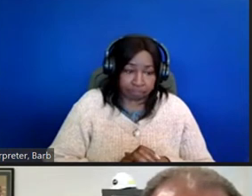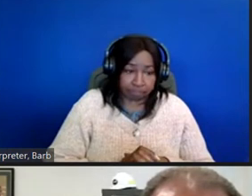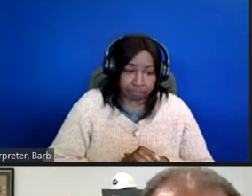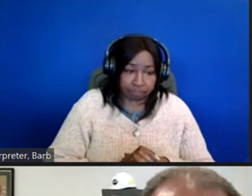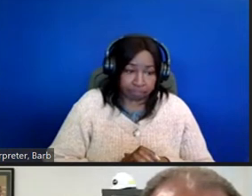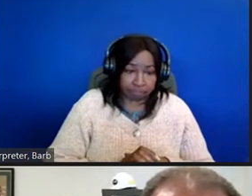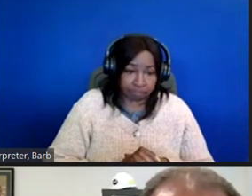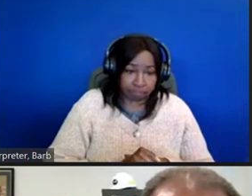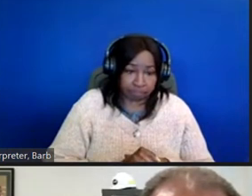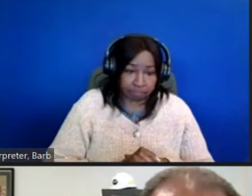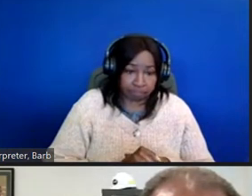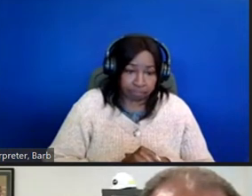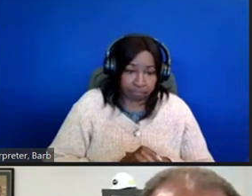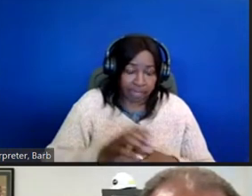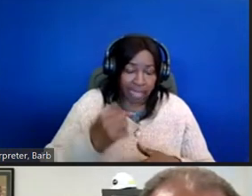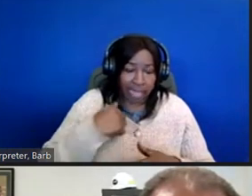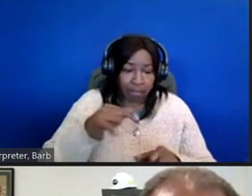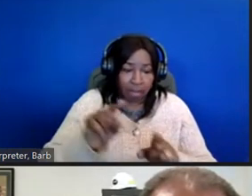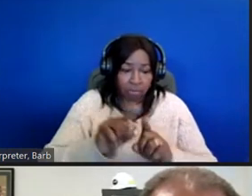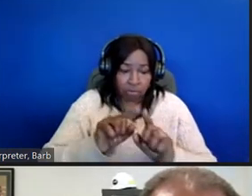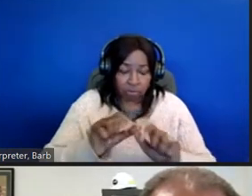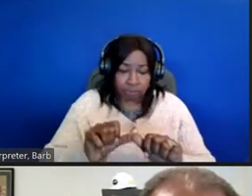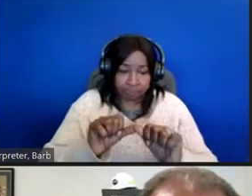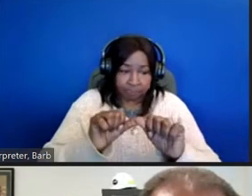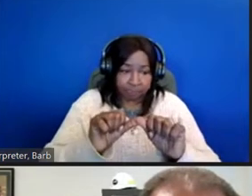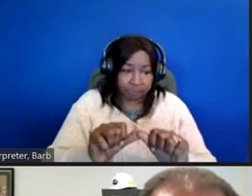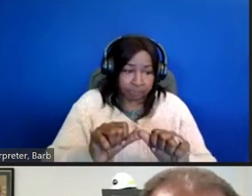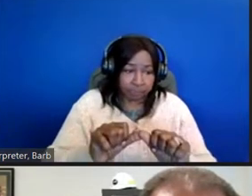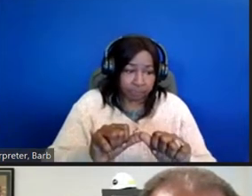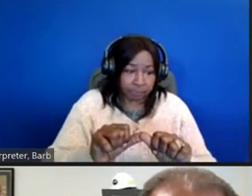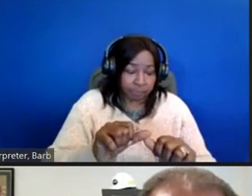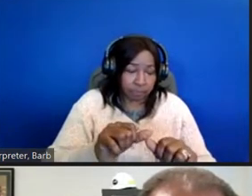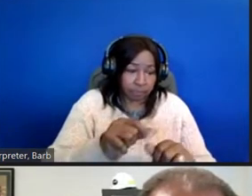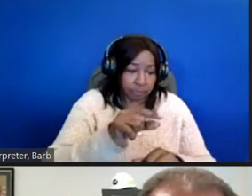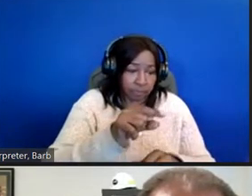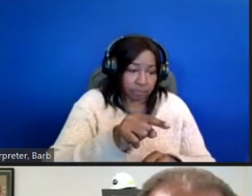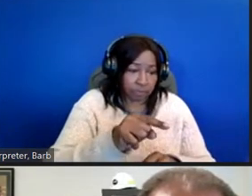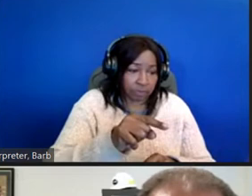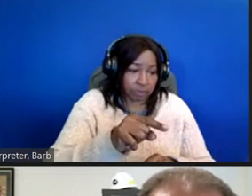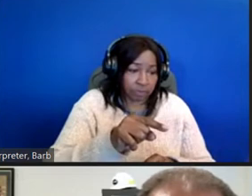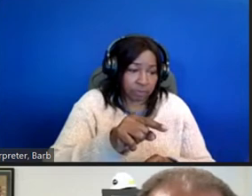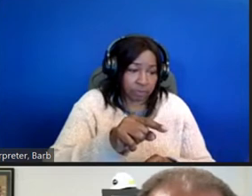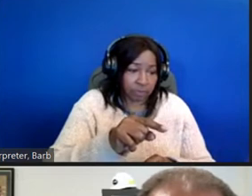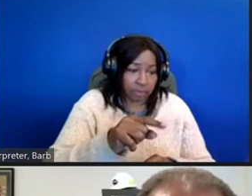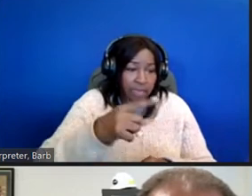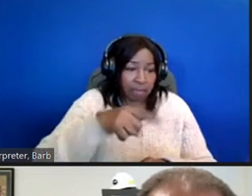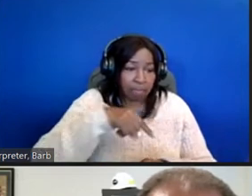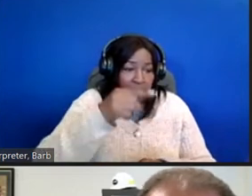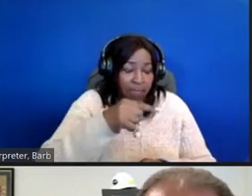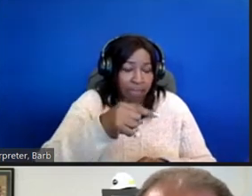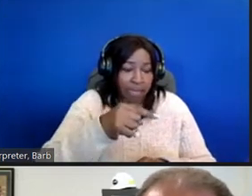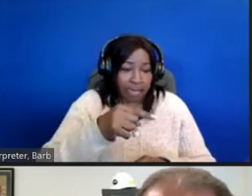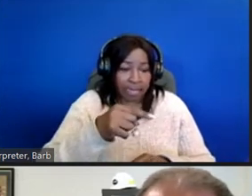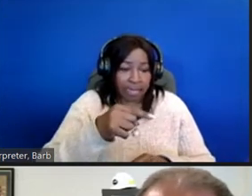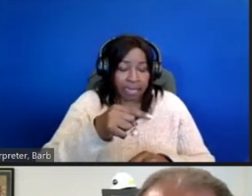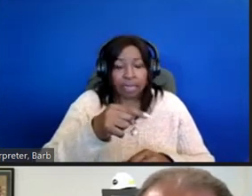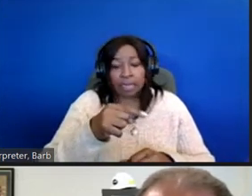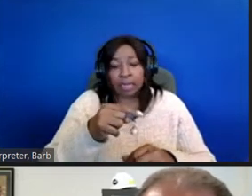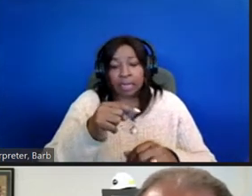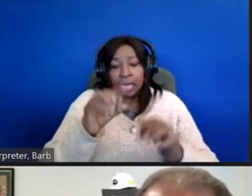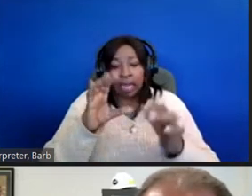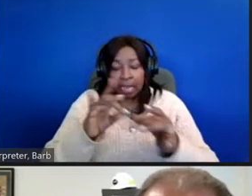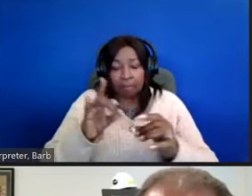I am also moving on to addressing the public comment that was posted